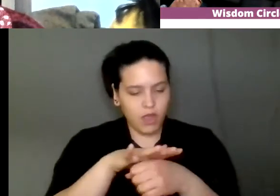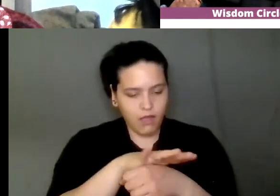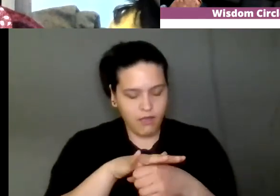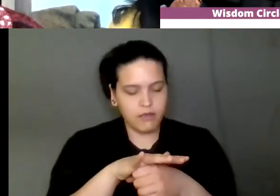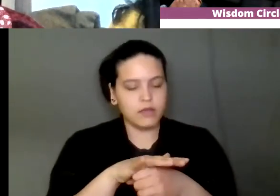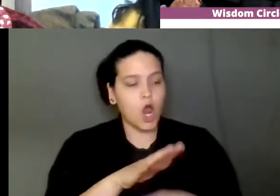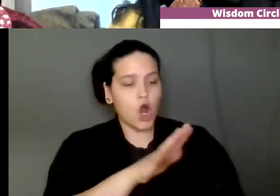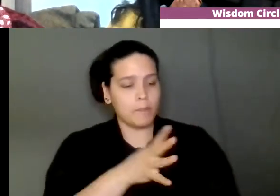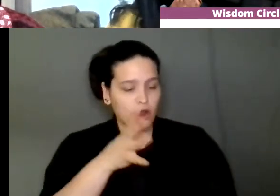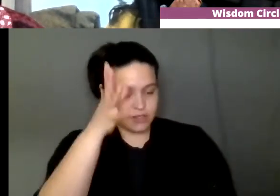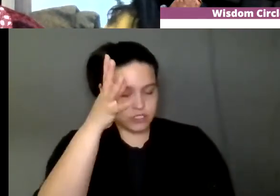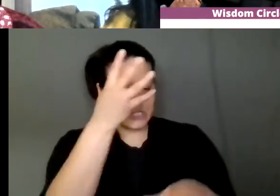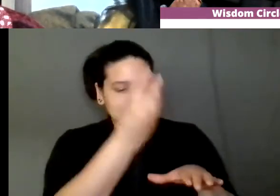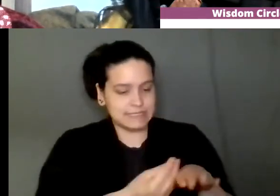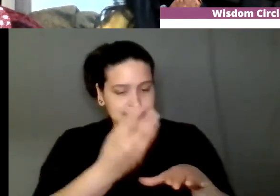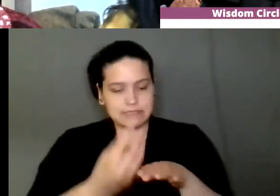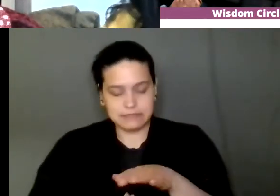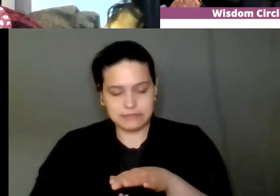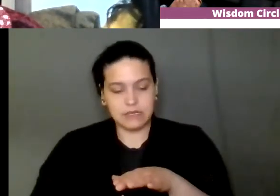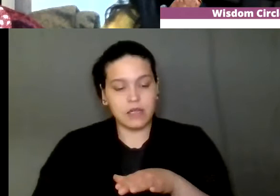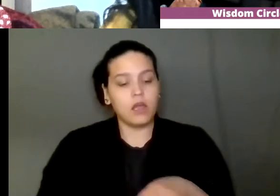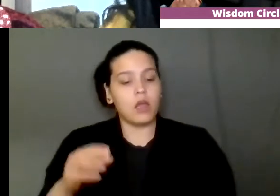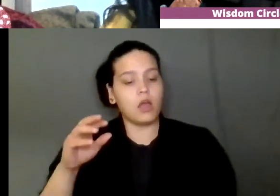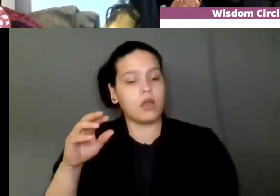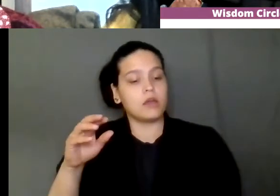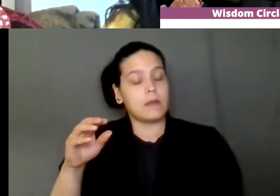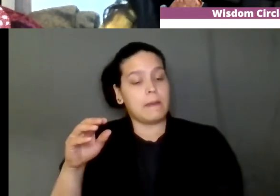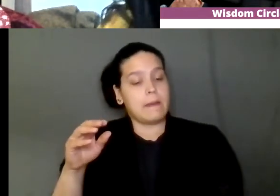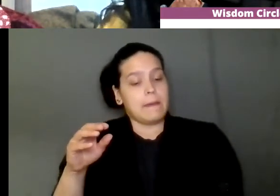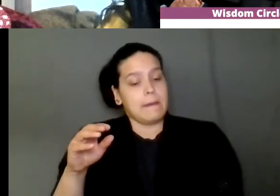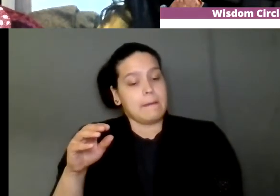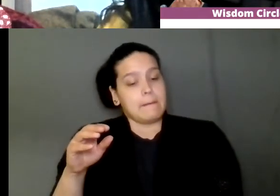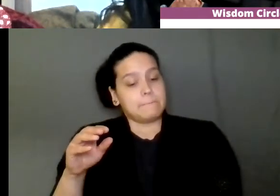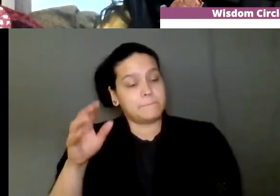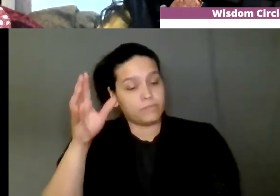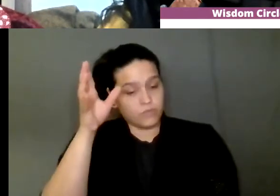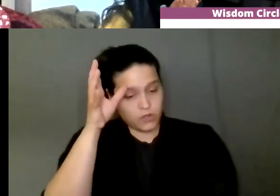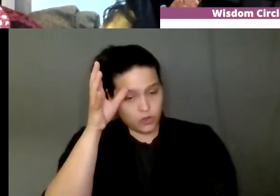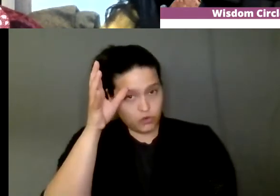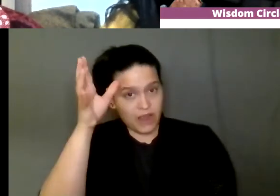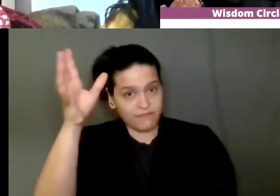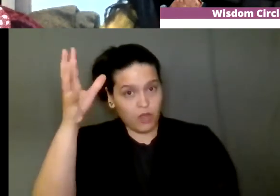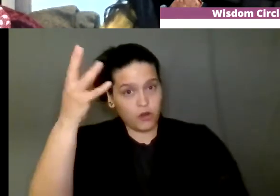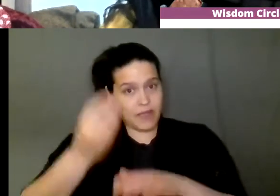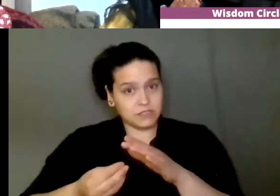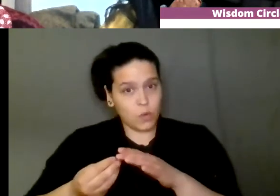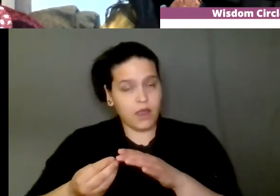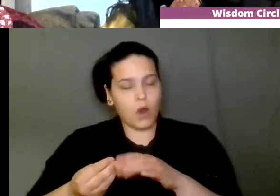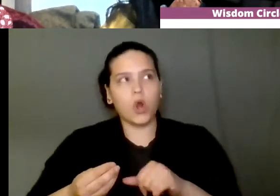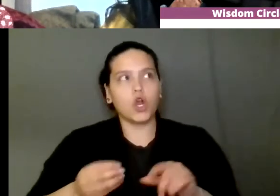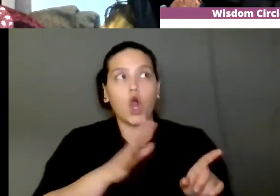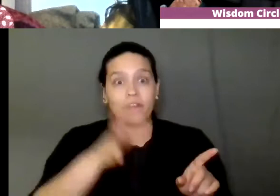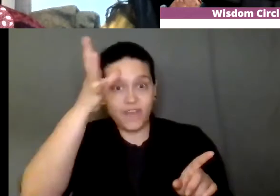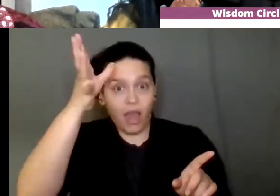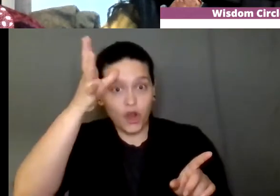Her parents are deceased. Mr. Rockbridge passed away in 1996 in Tuba City. Her